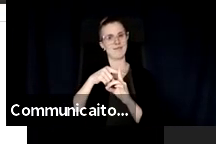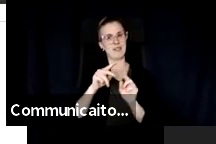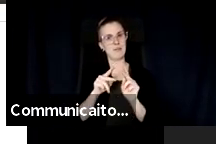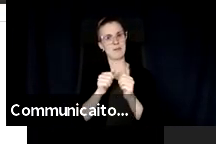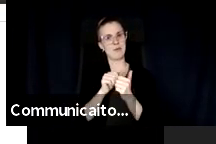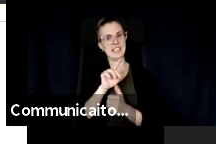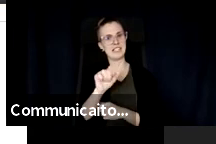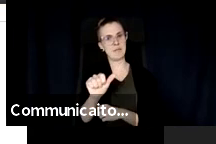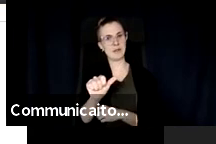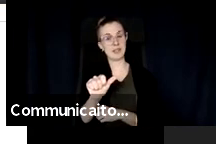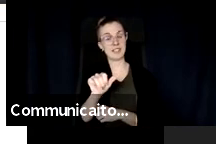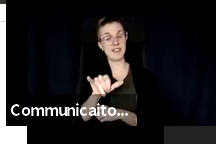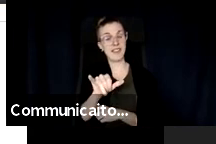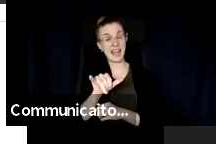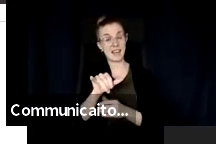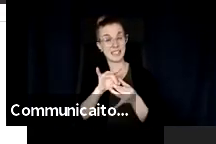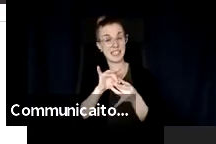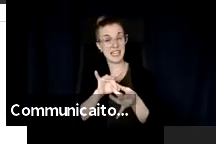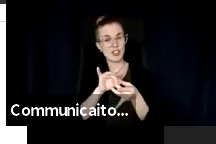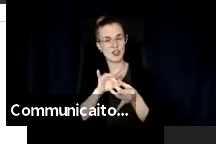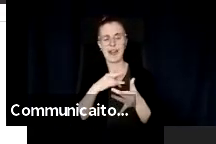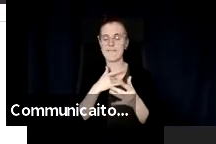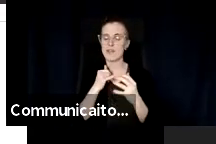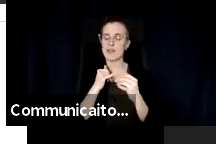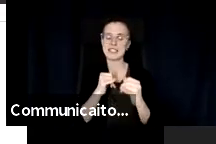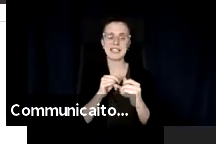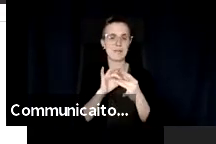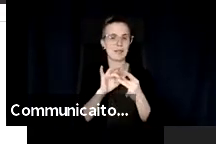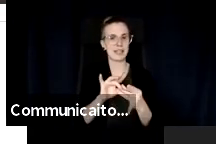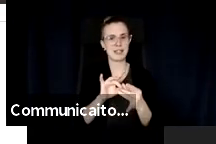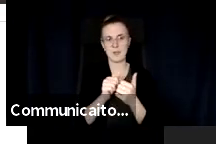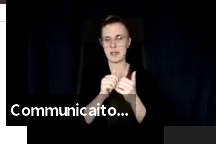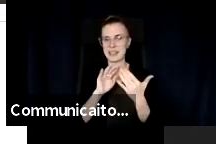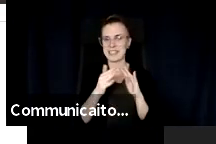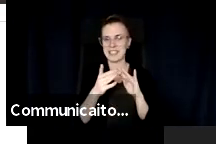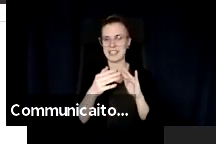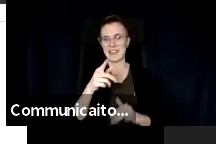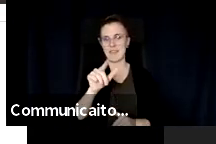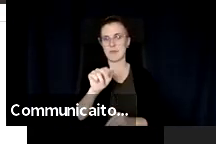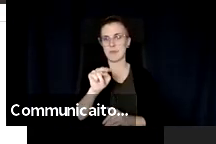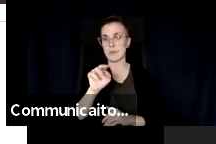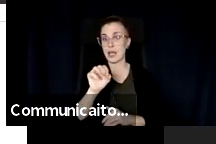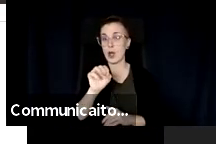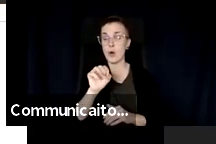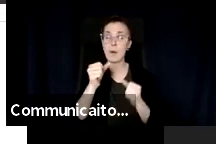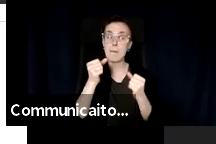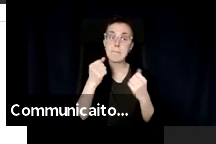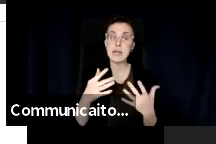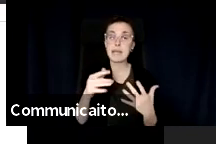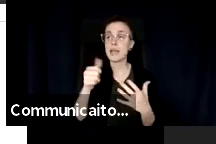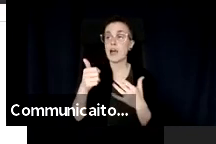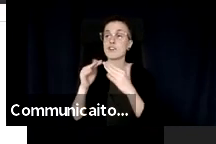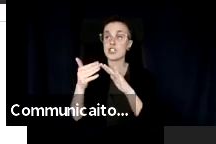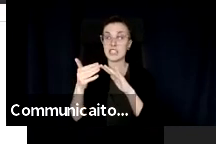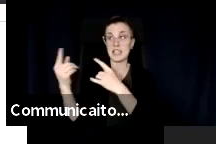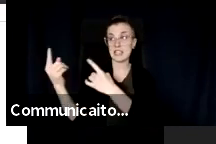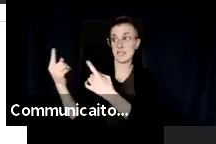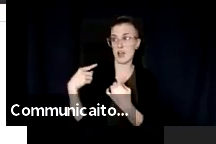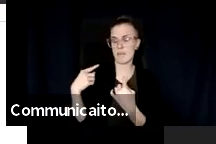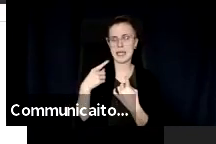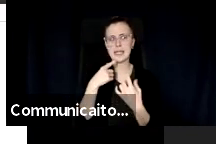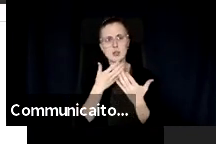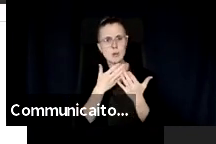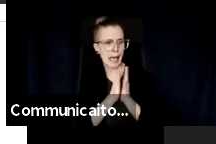same connection with the city of Plano. We have had so many employees from the city of Plano come in to get our input on things, making sure that they